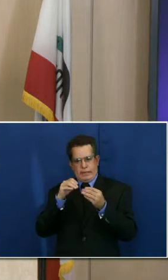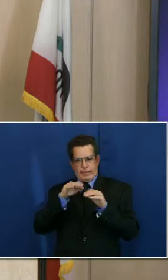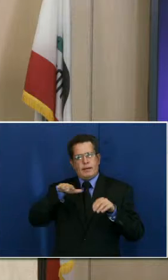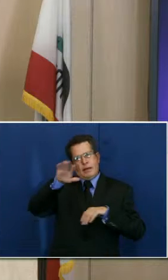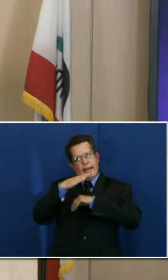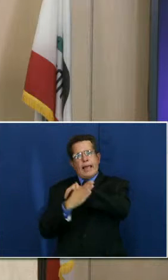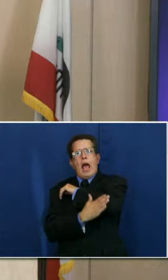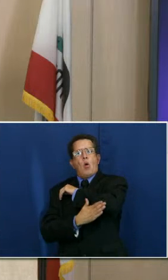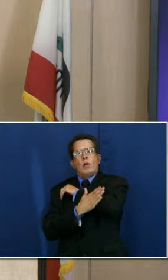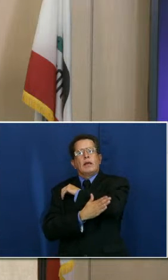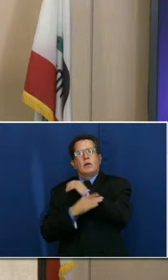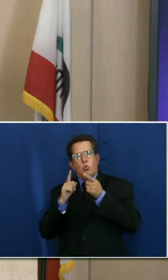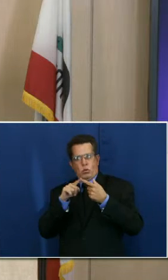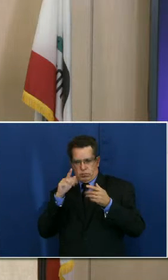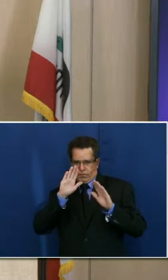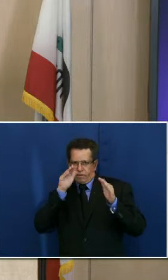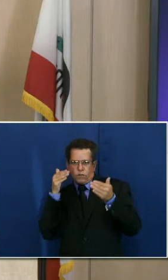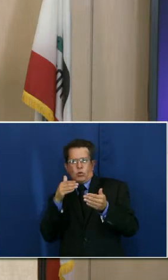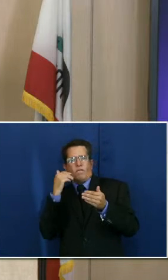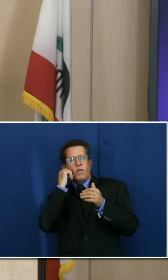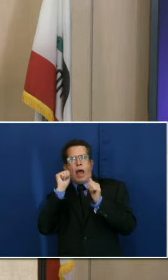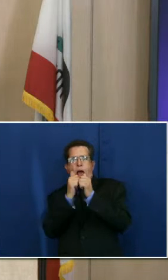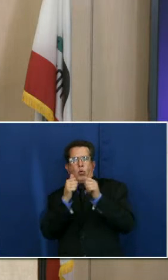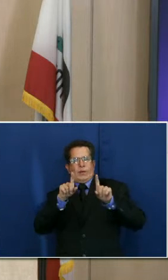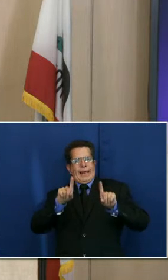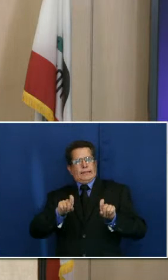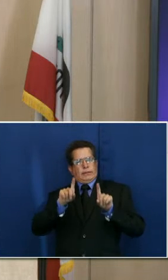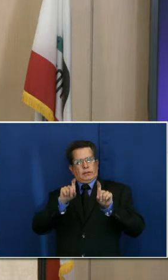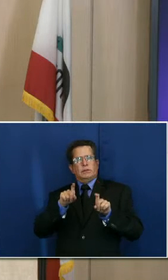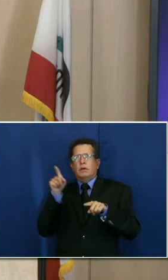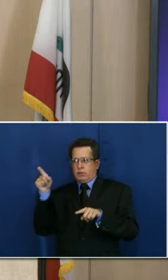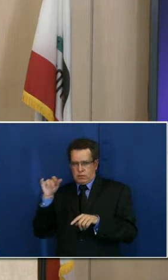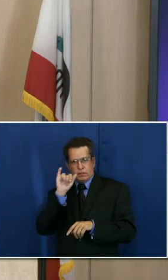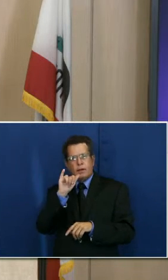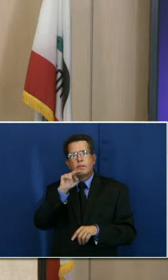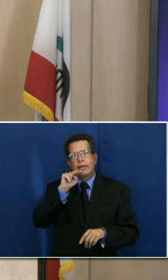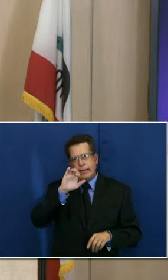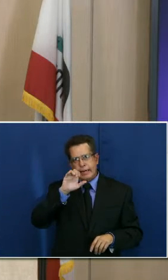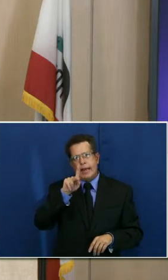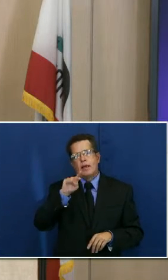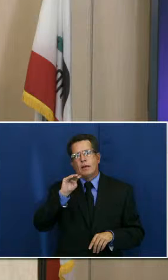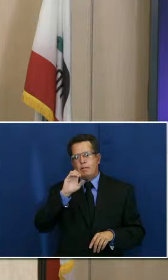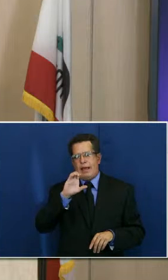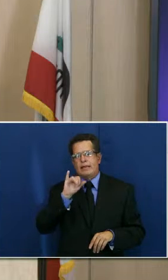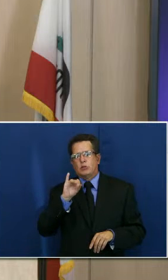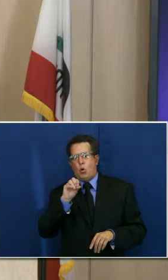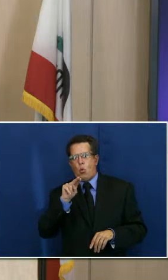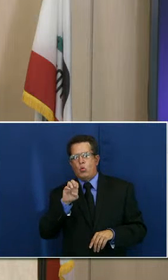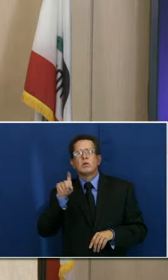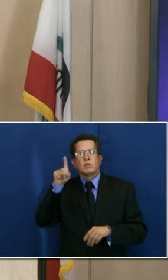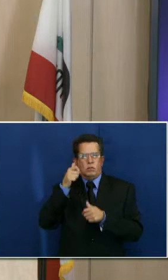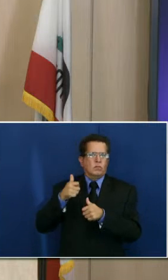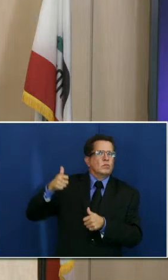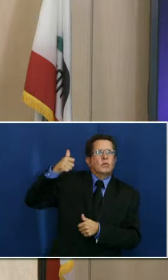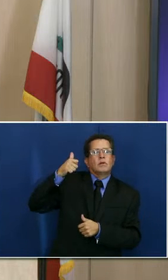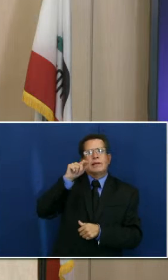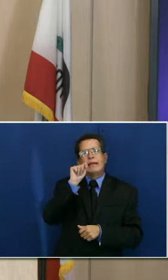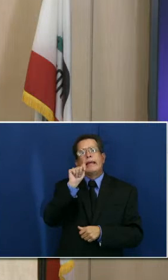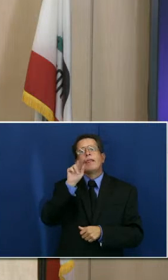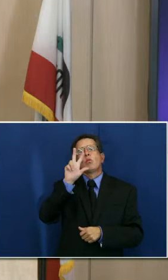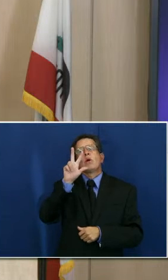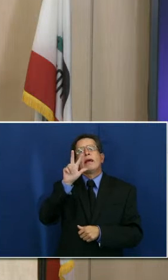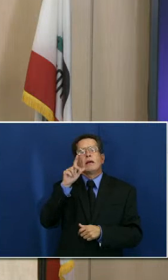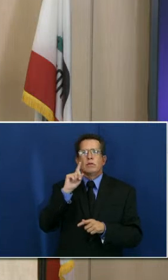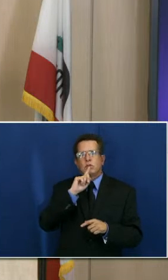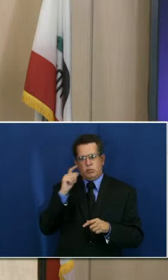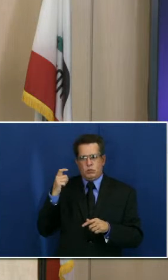county around the efforts that we're taking in. We're going to hear from Nick Mascione, our T3 director, around what we're doing. I think it is